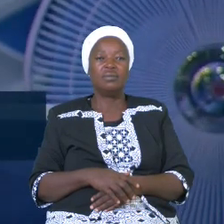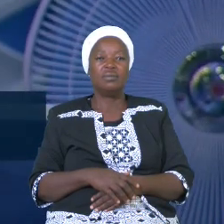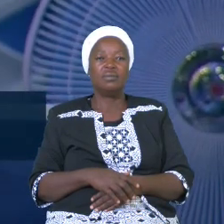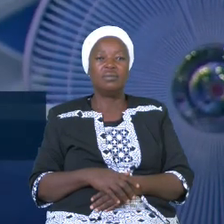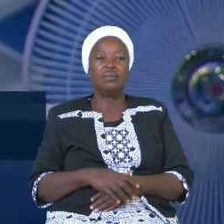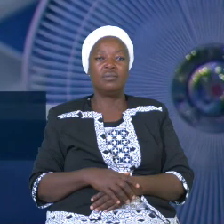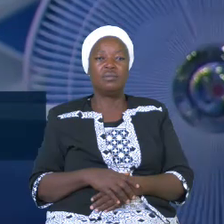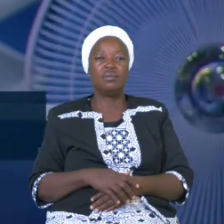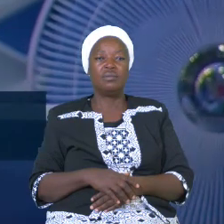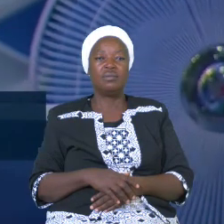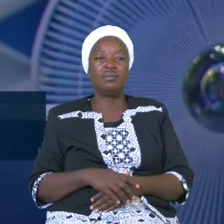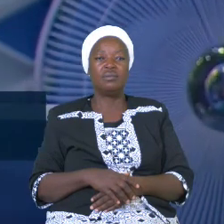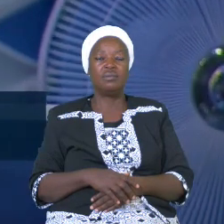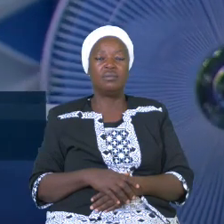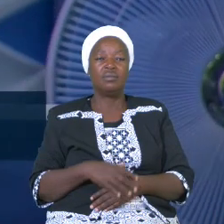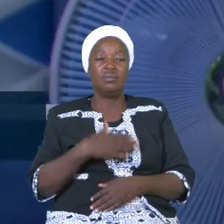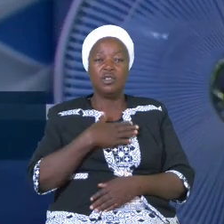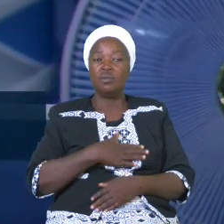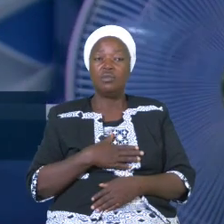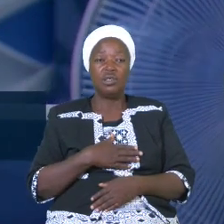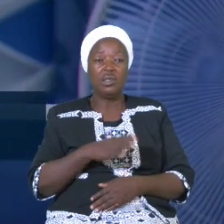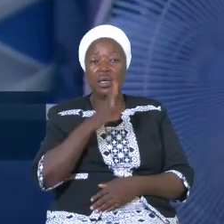let's hurry up castles